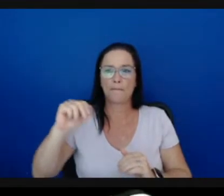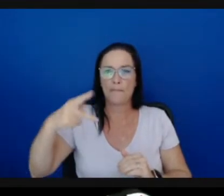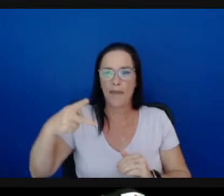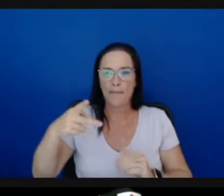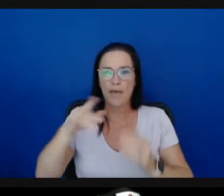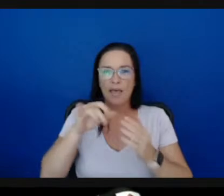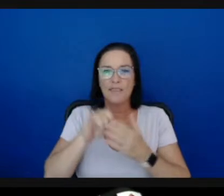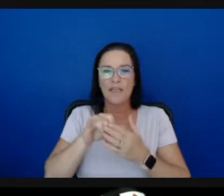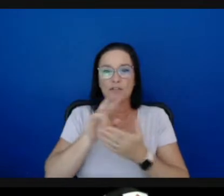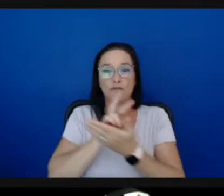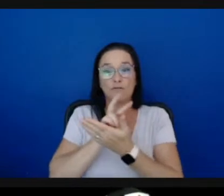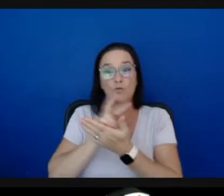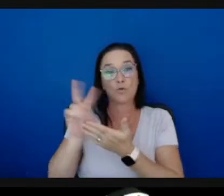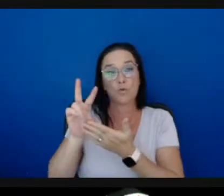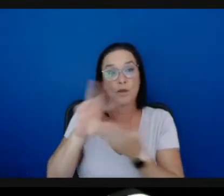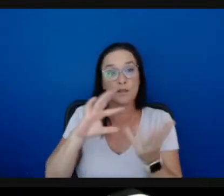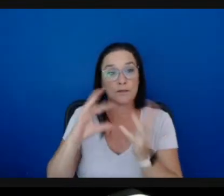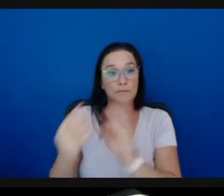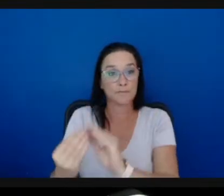last 2 weeks.